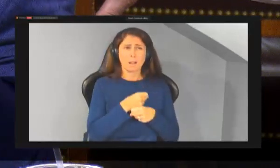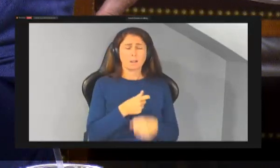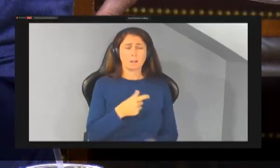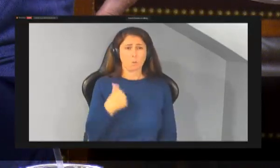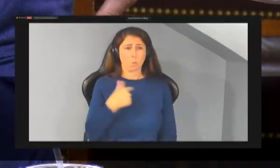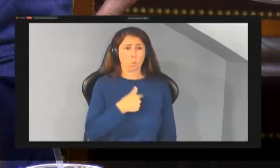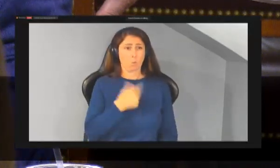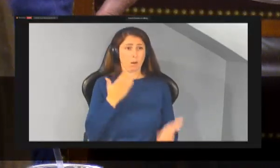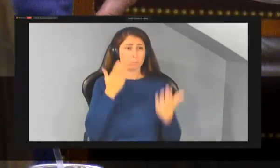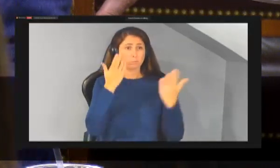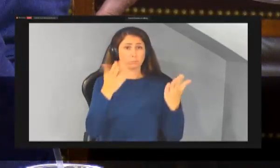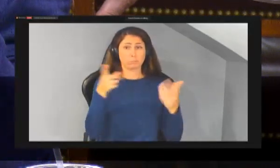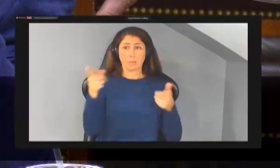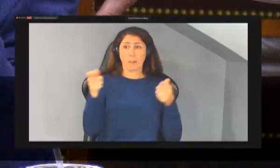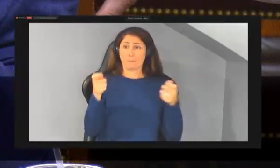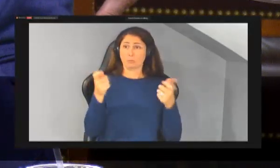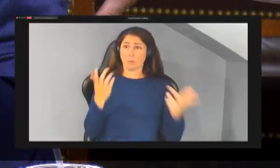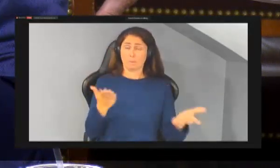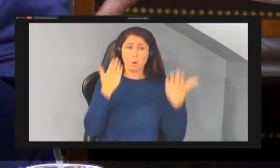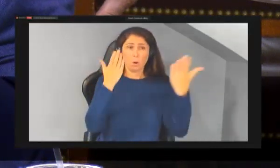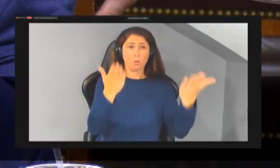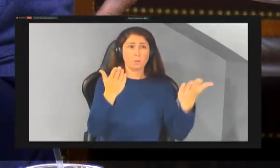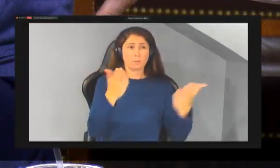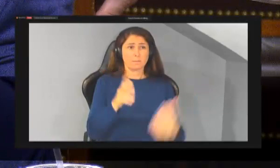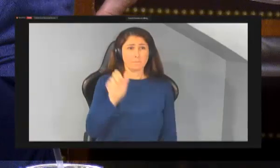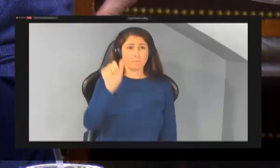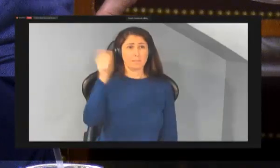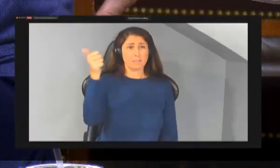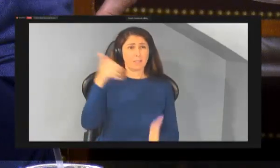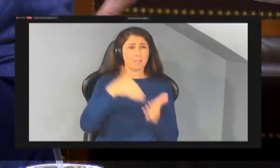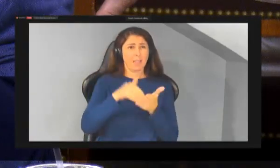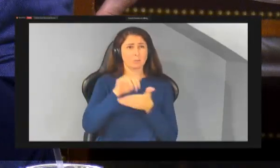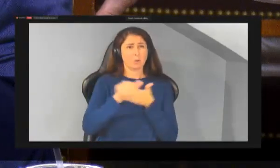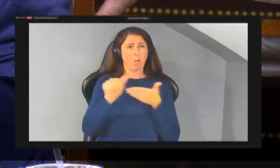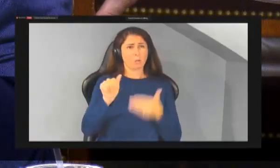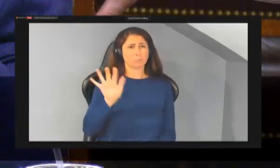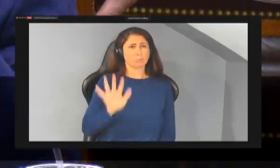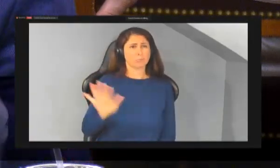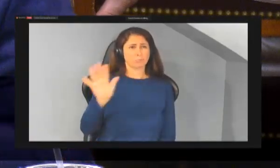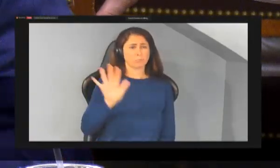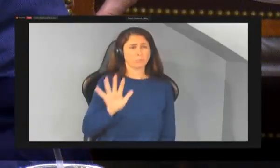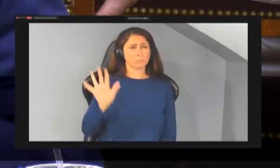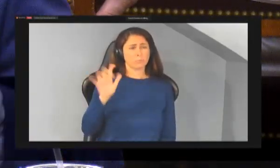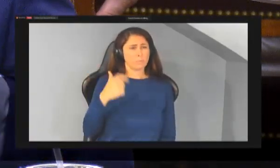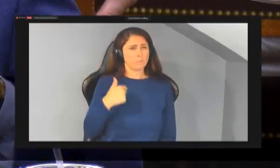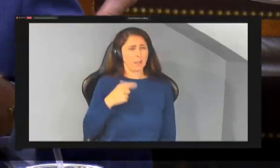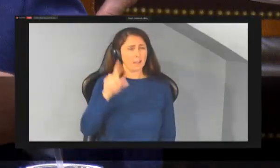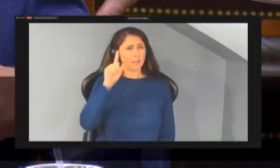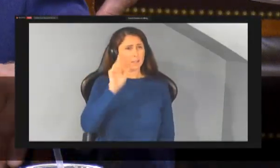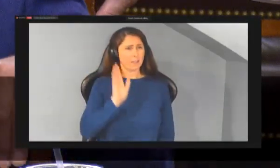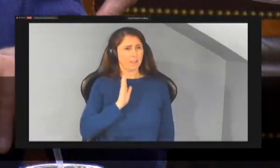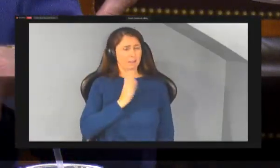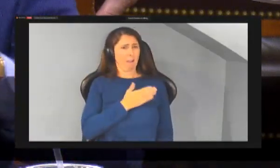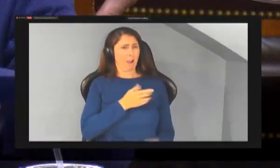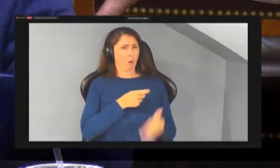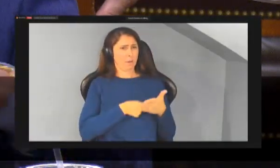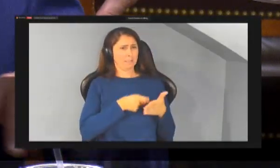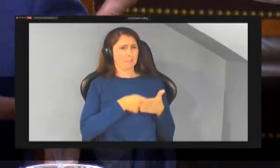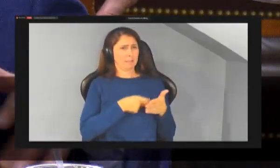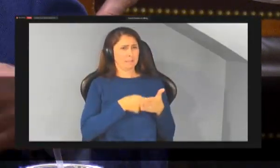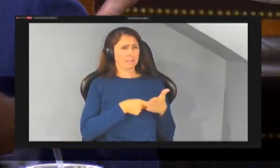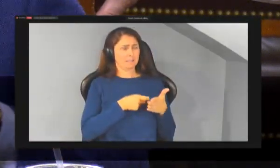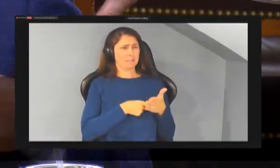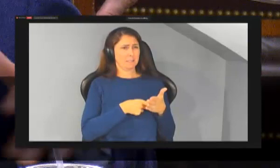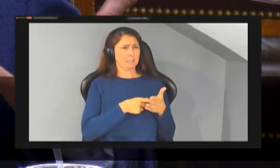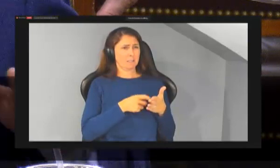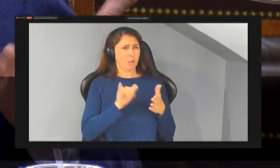the administration's proposing, it's $10,000 or so. I think our expenses are probably just in the personnel that we